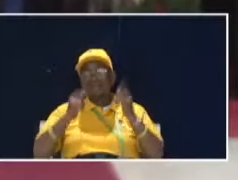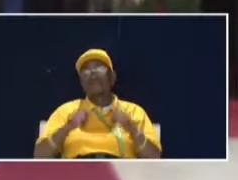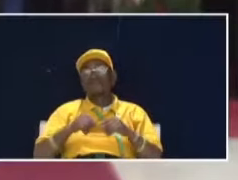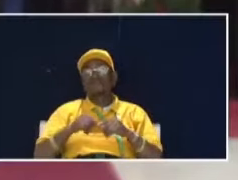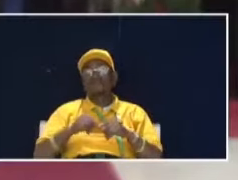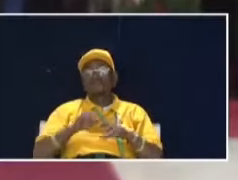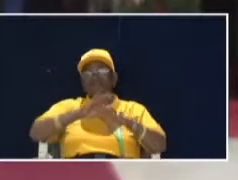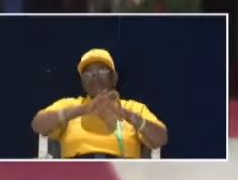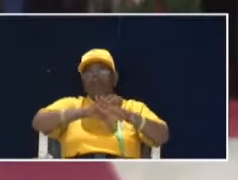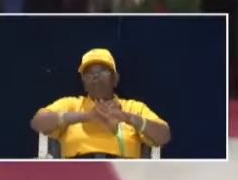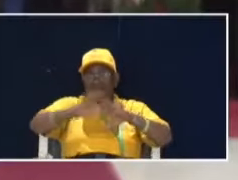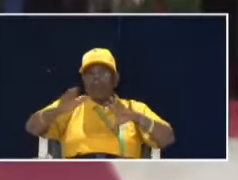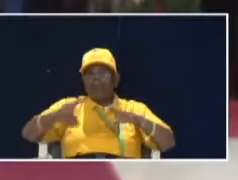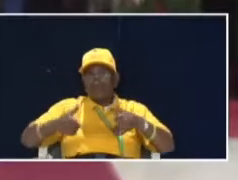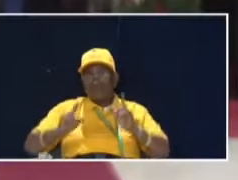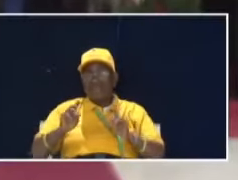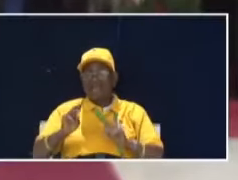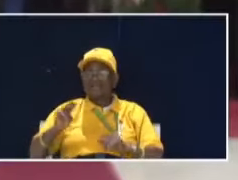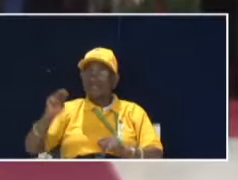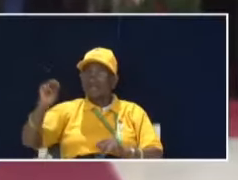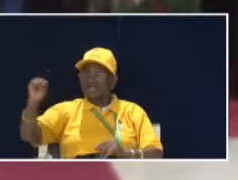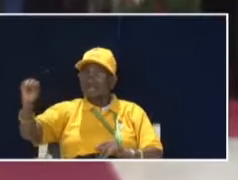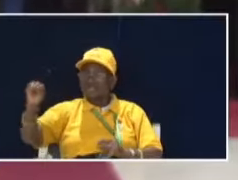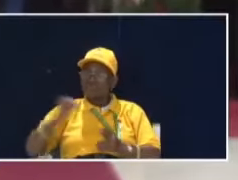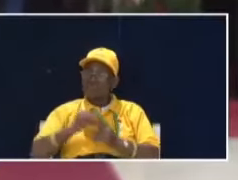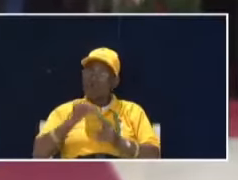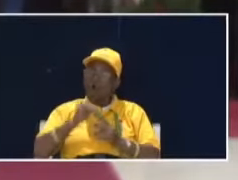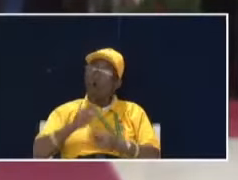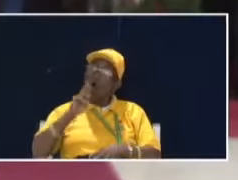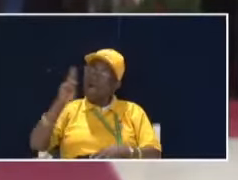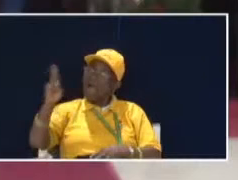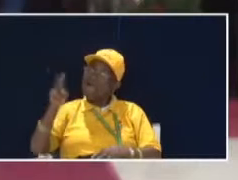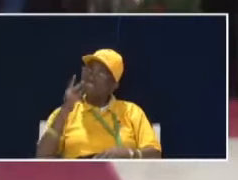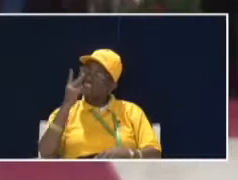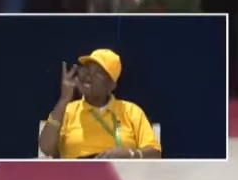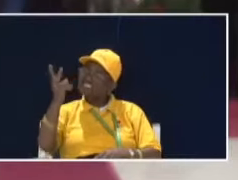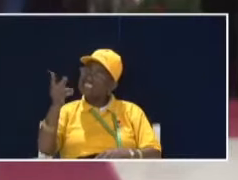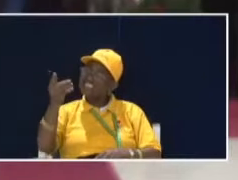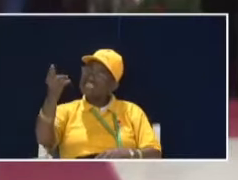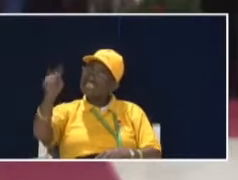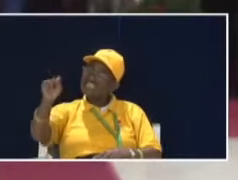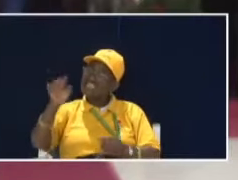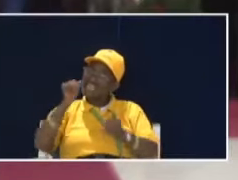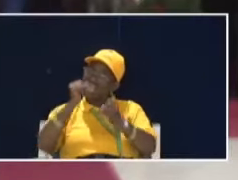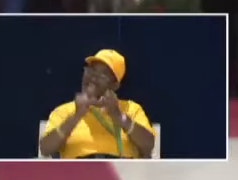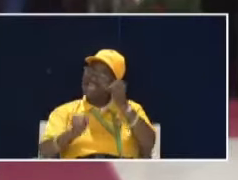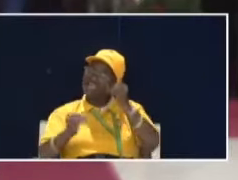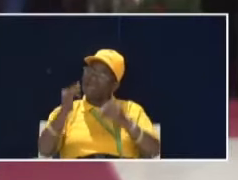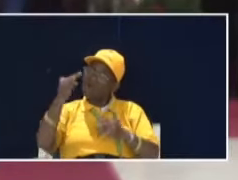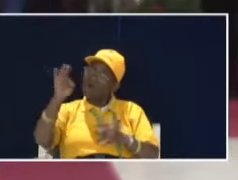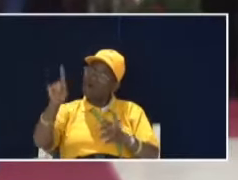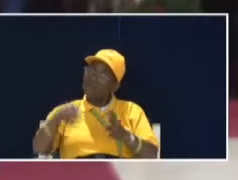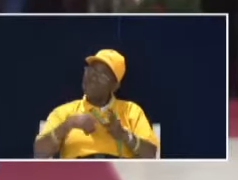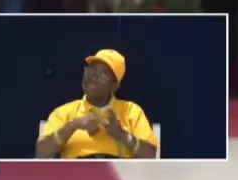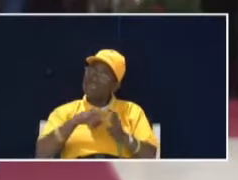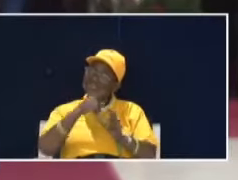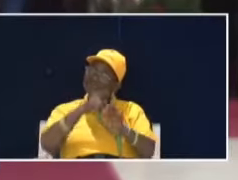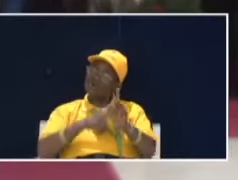don't let him or her see the end of this month. That's prayer point number three.